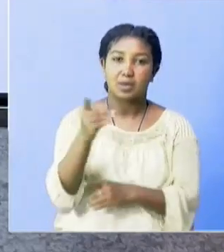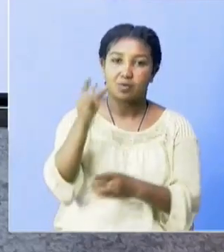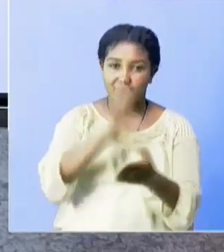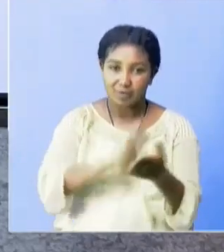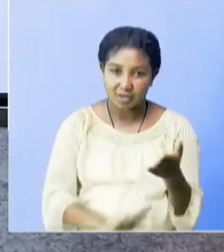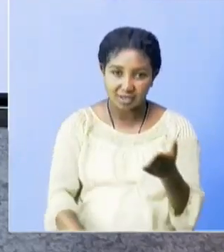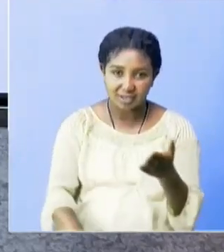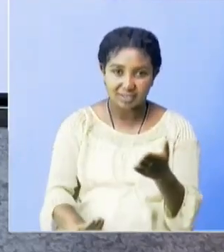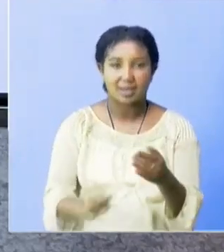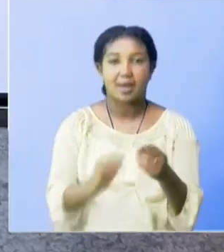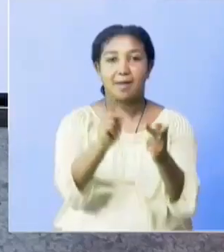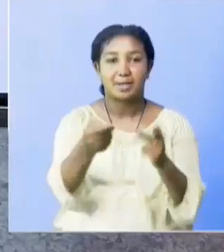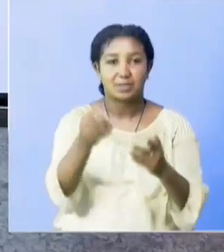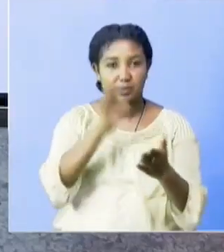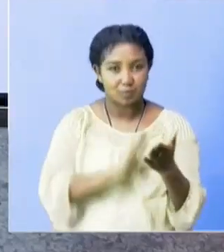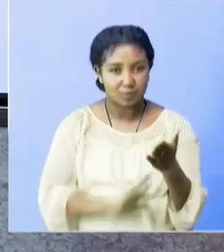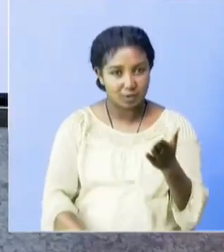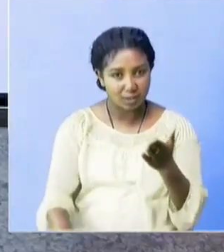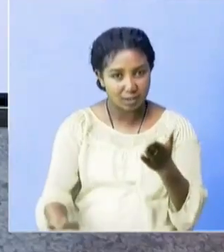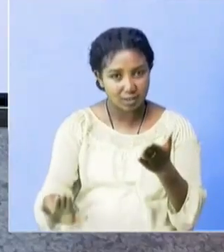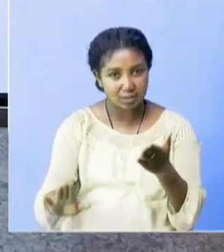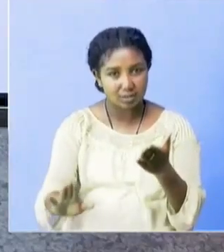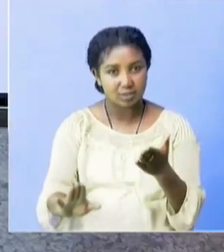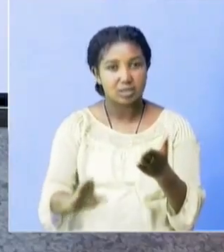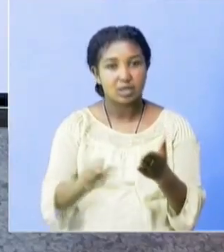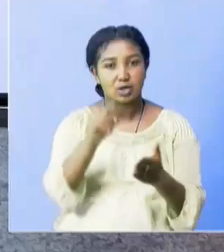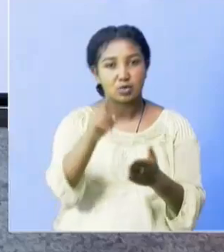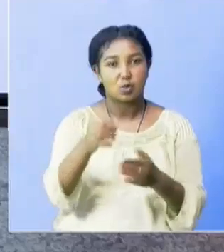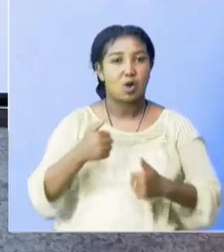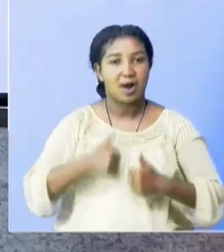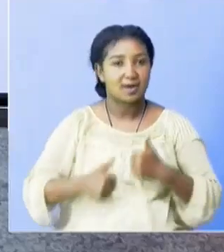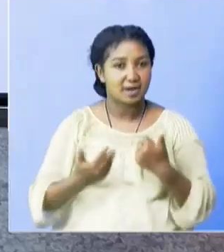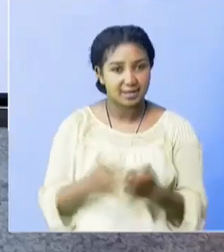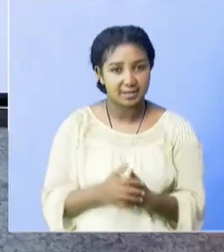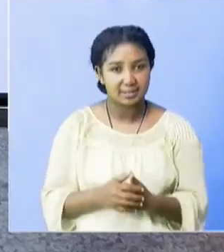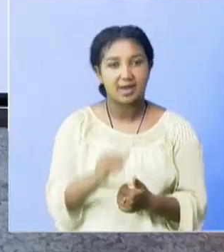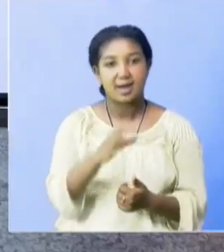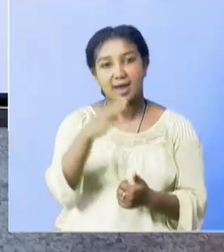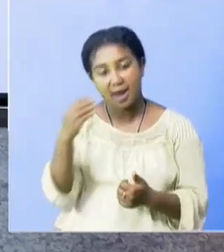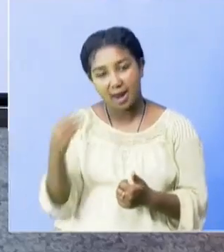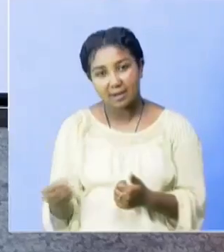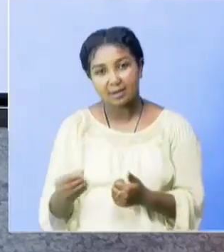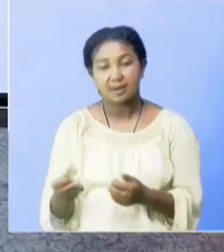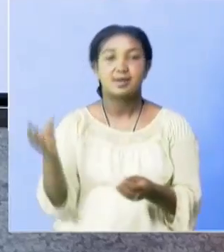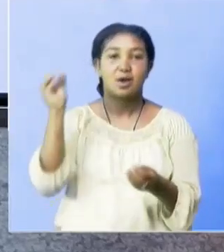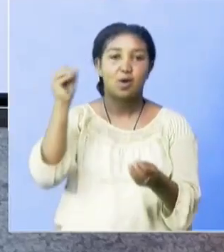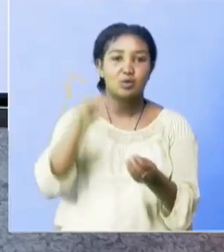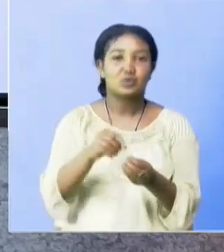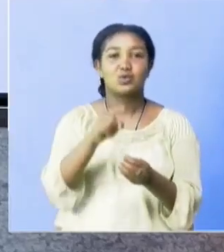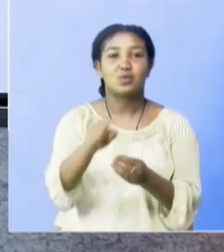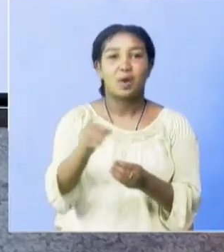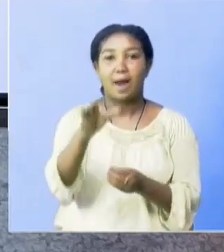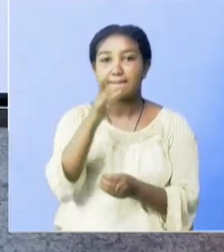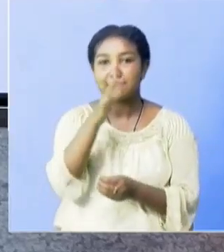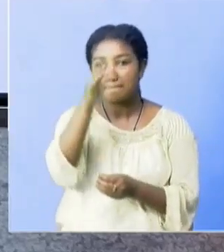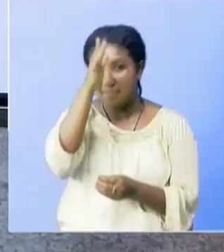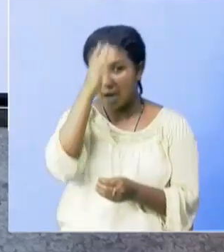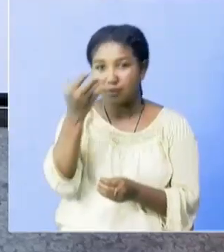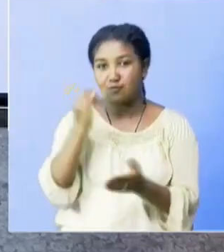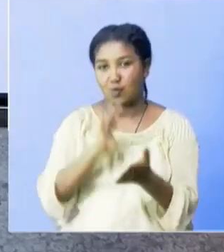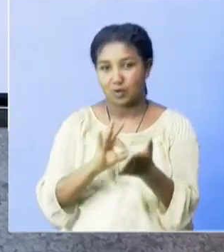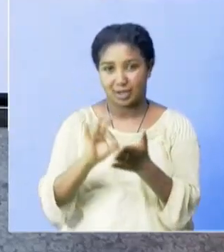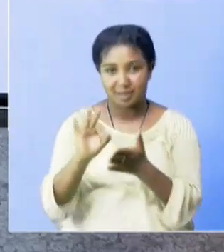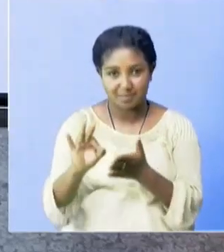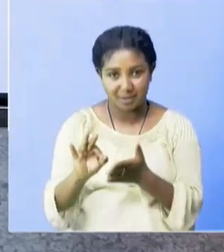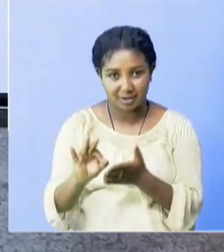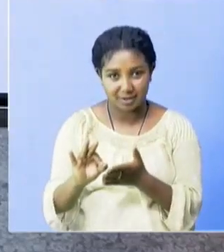birth, place of birth, your address, and also your parents' phone